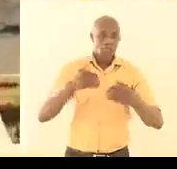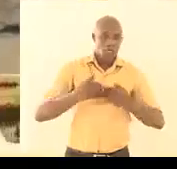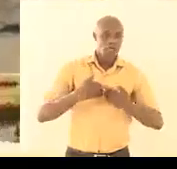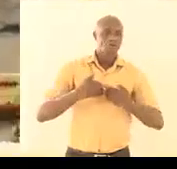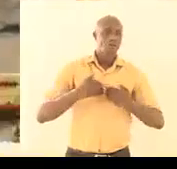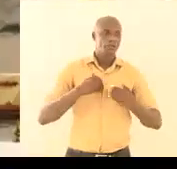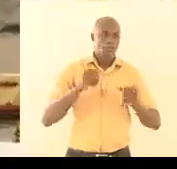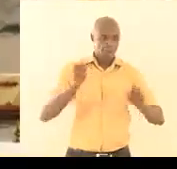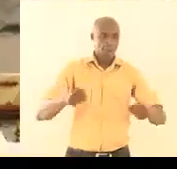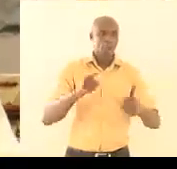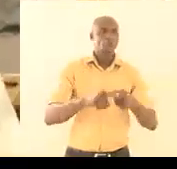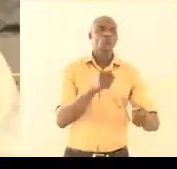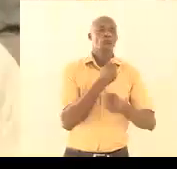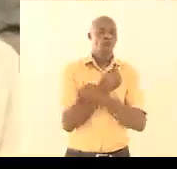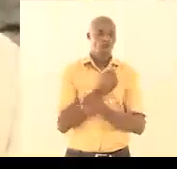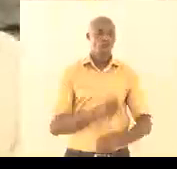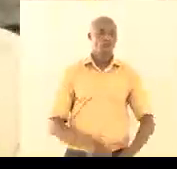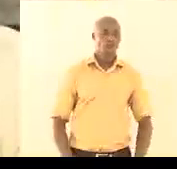God is